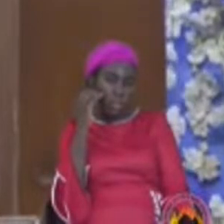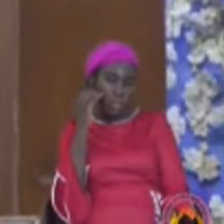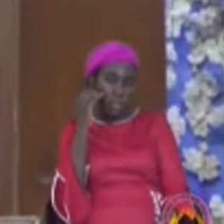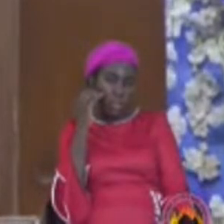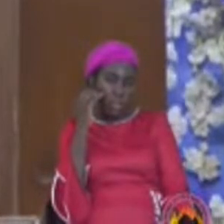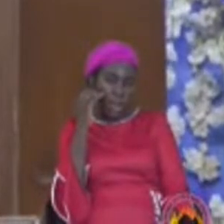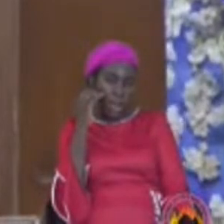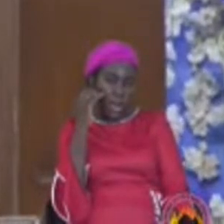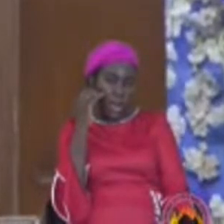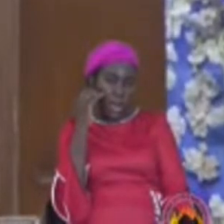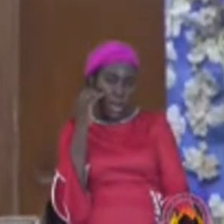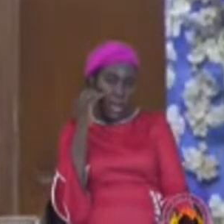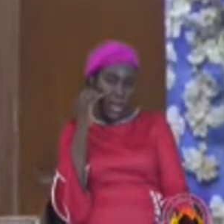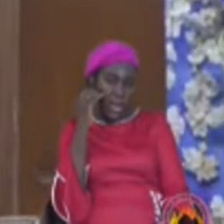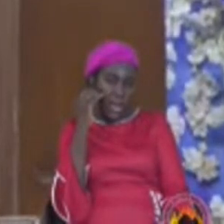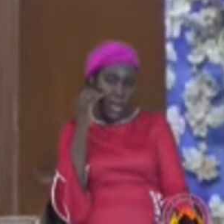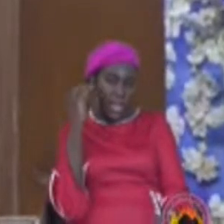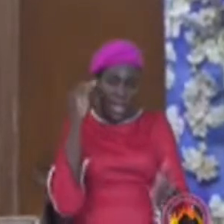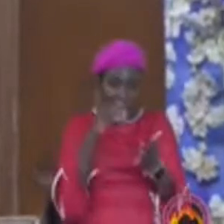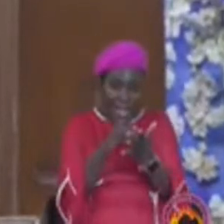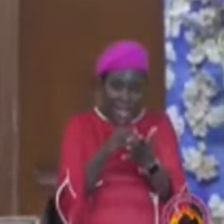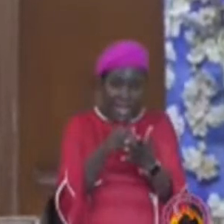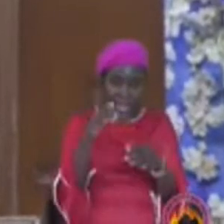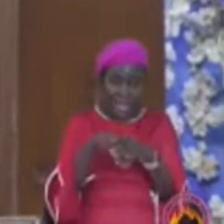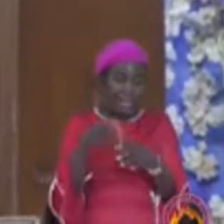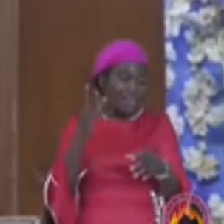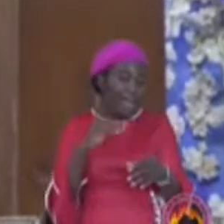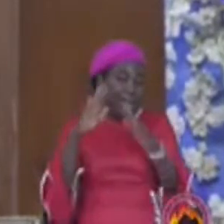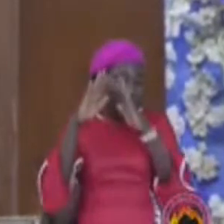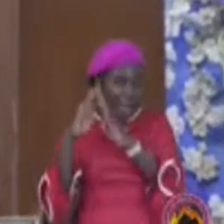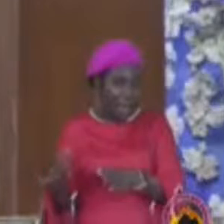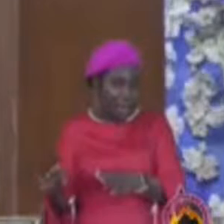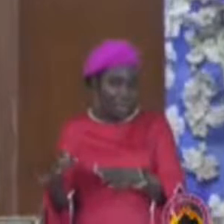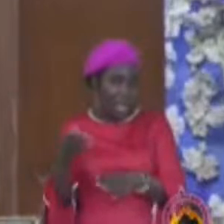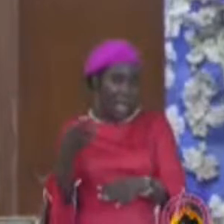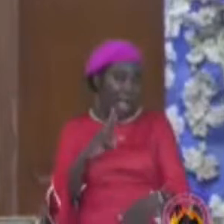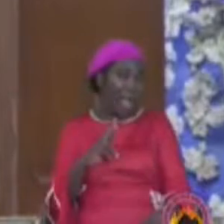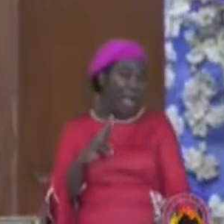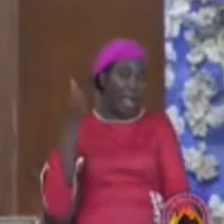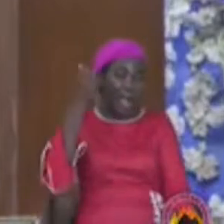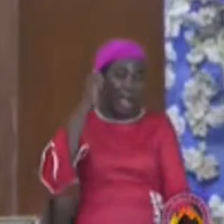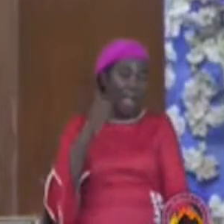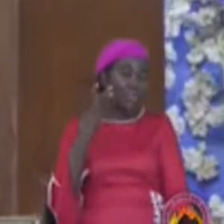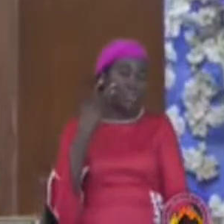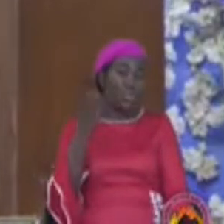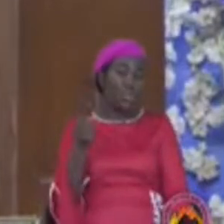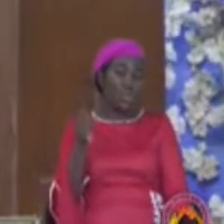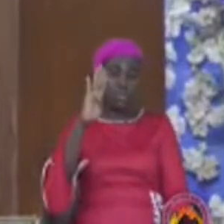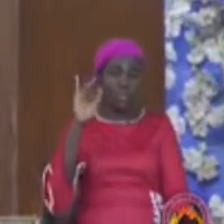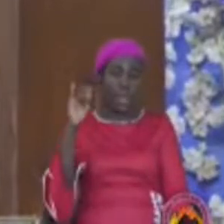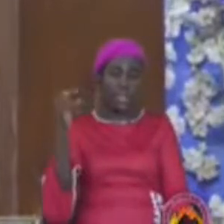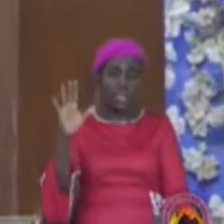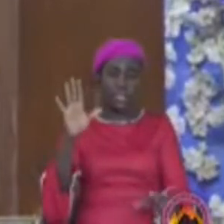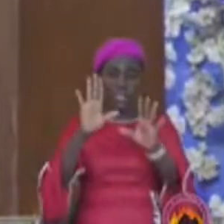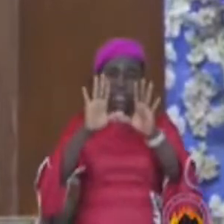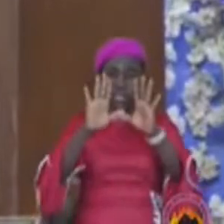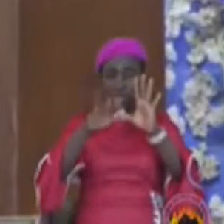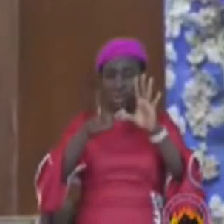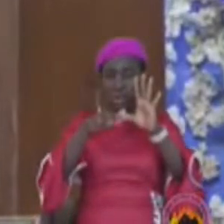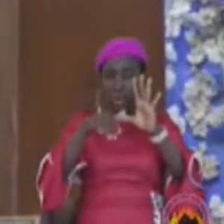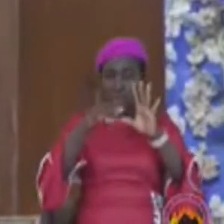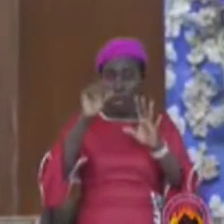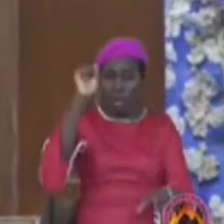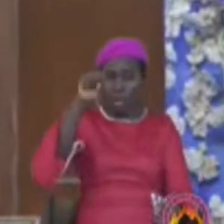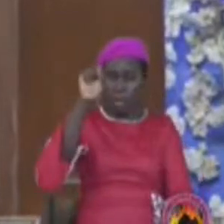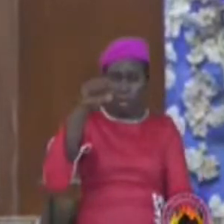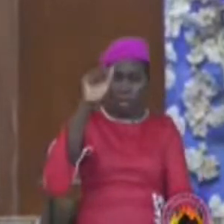Her hand was at the door, knocking the door. And when the door